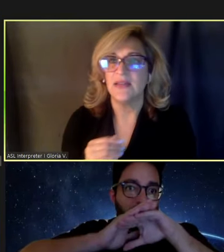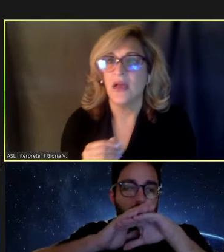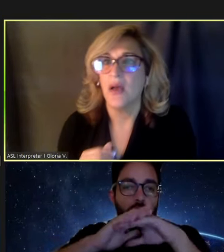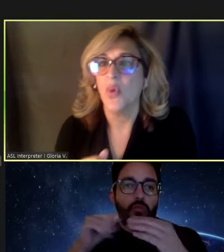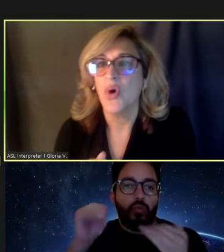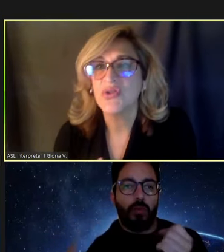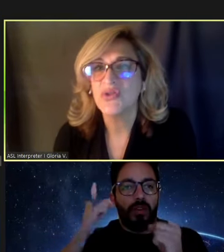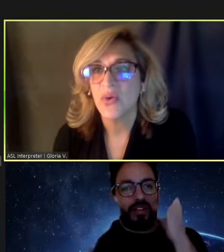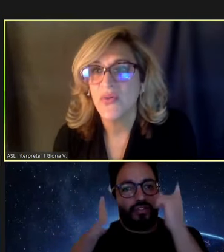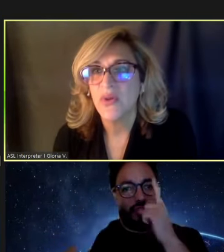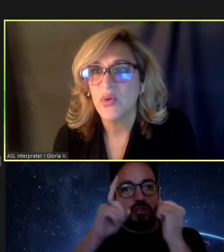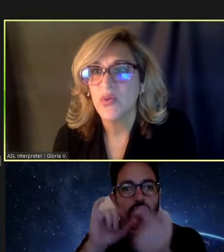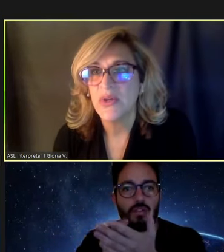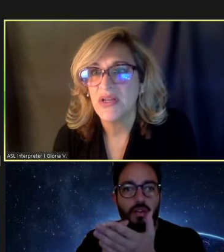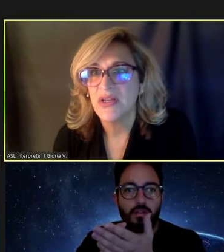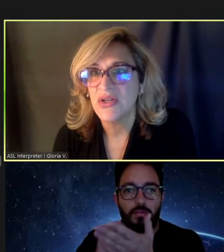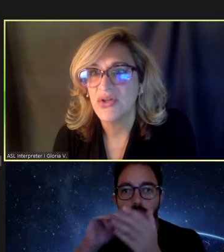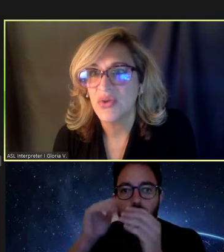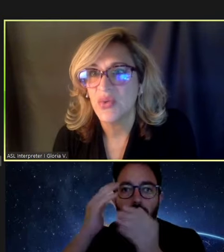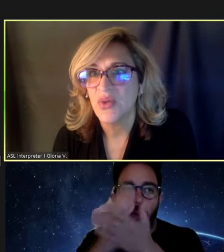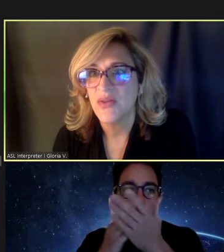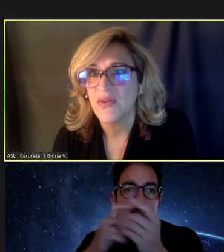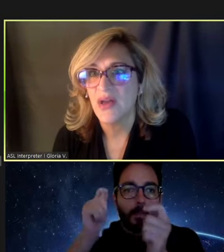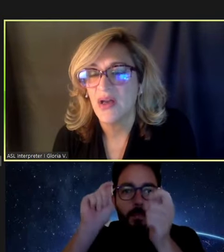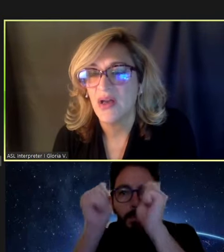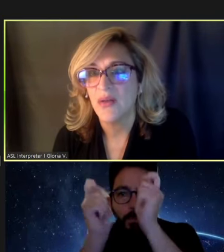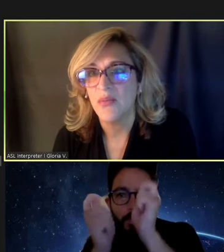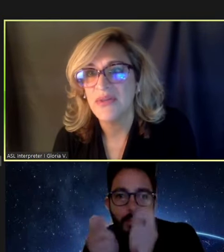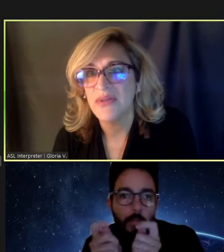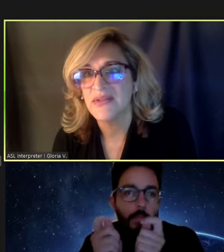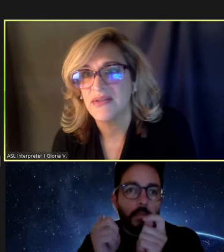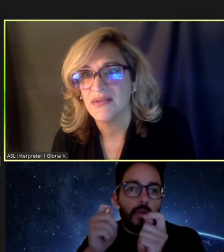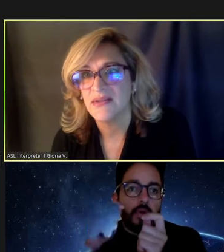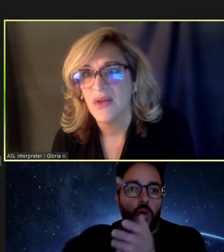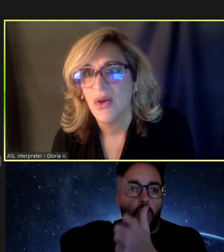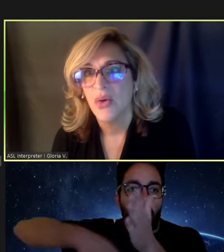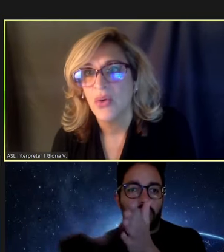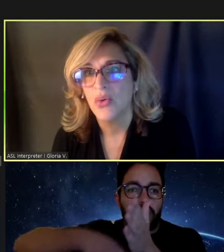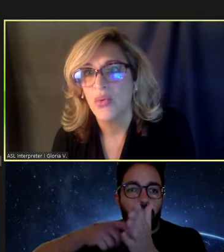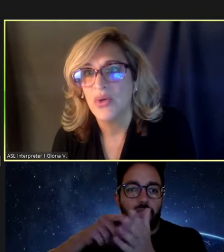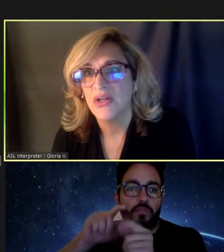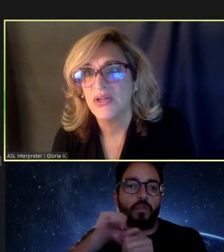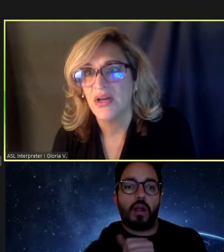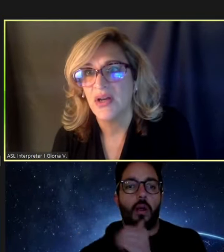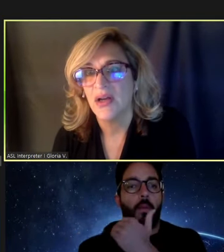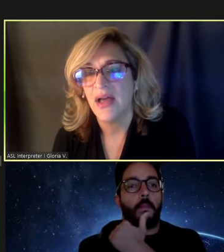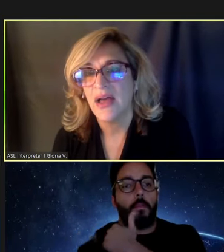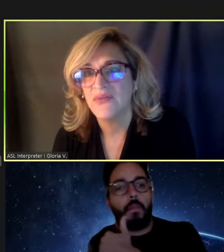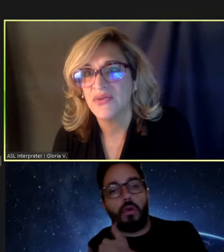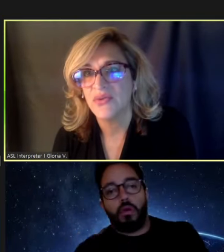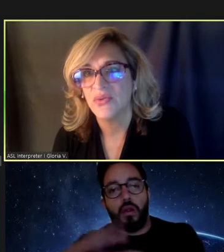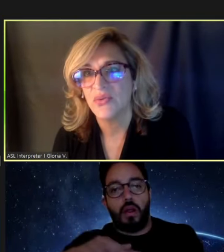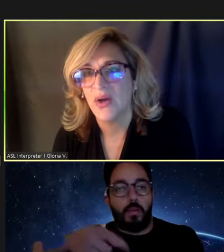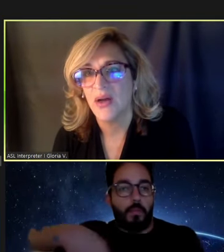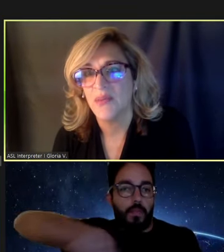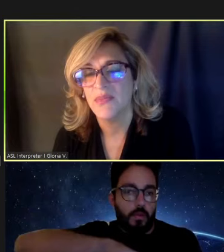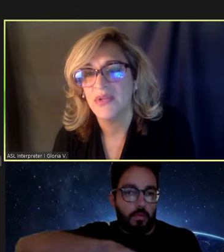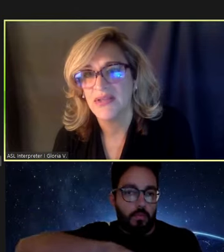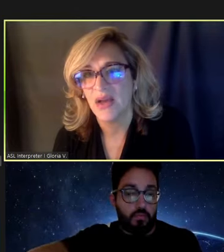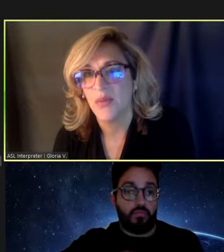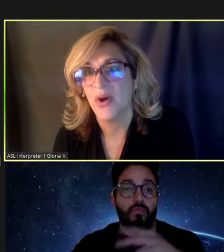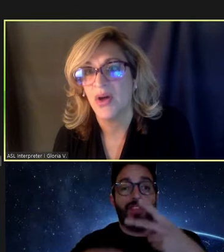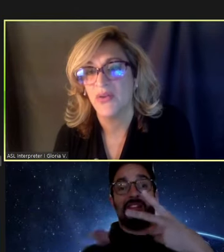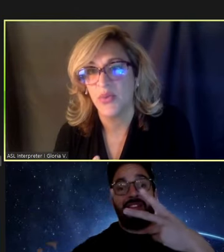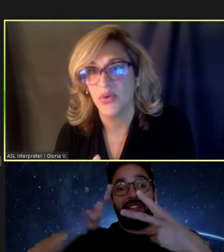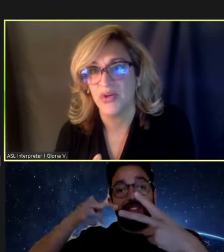And also there would be an issue with businesses who would have to